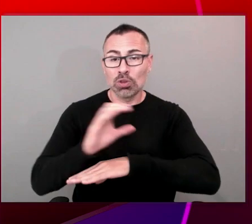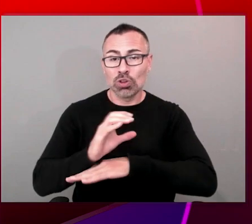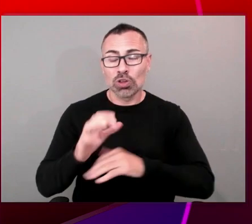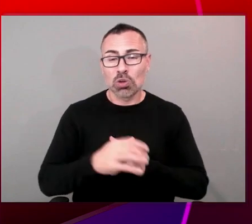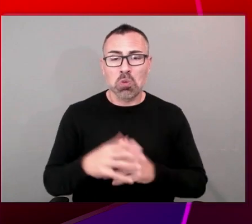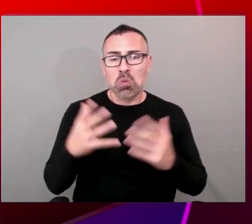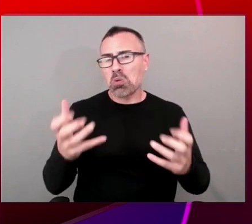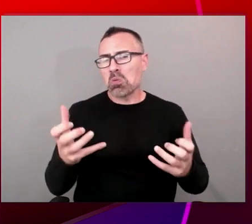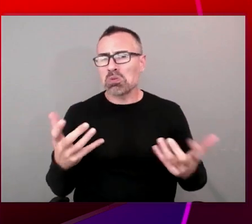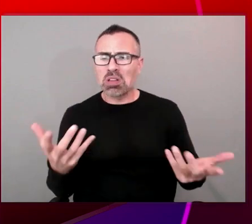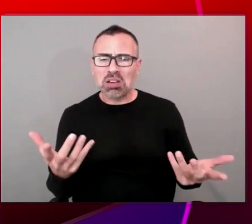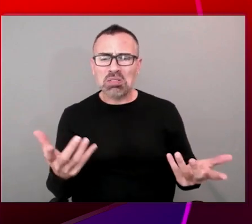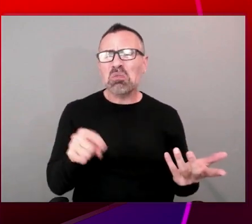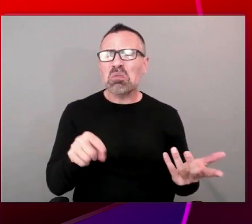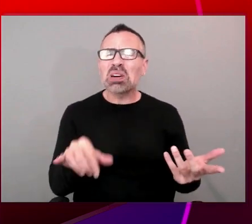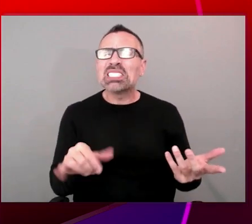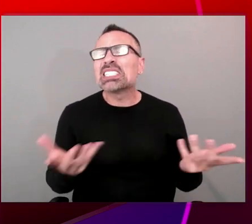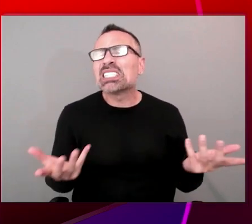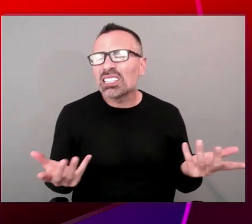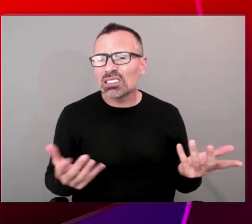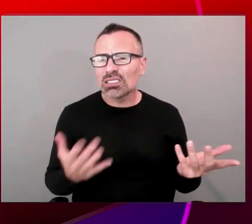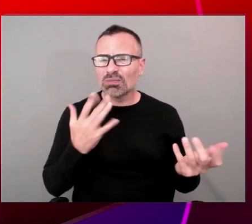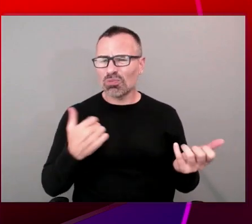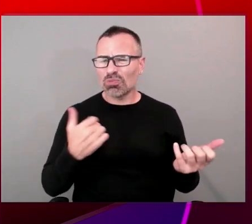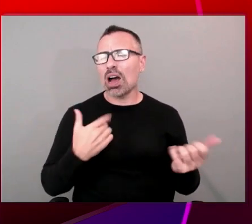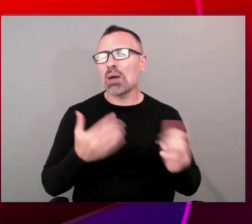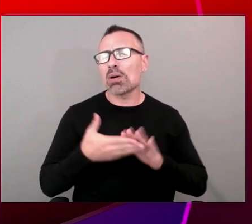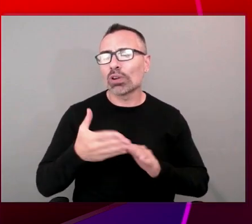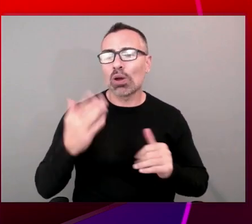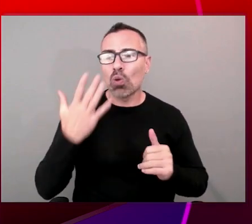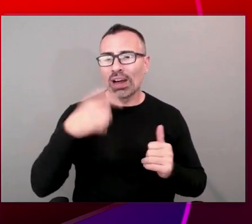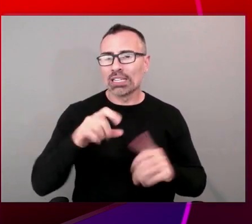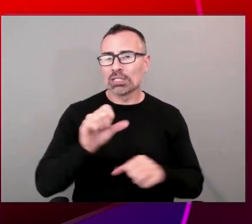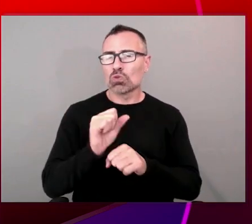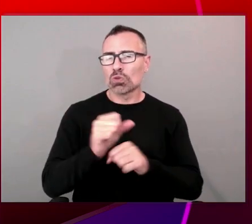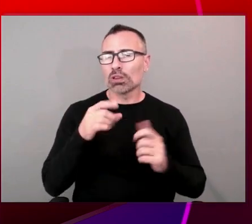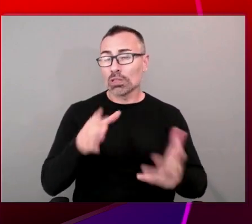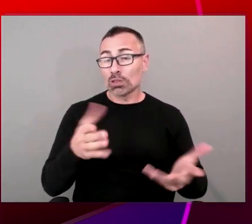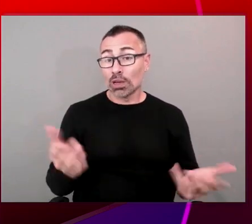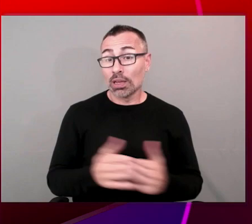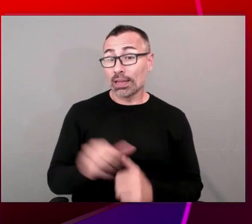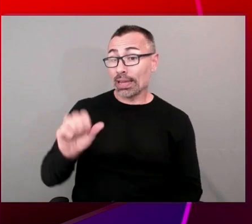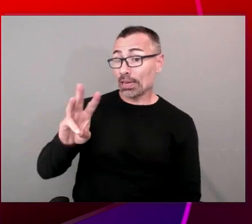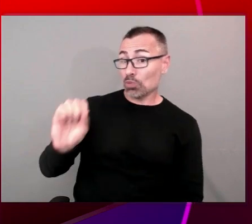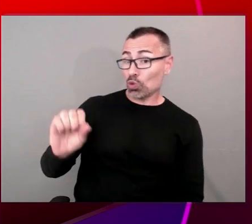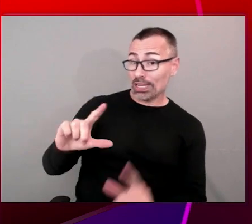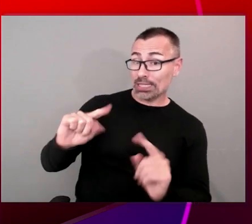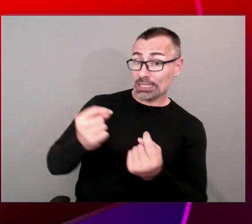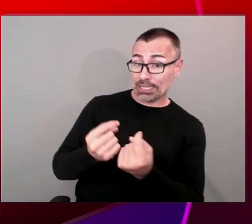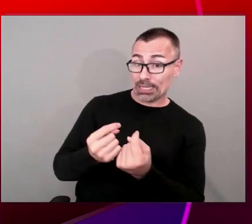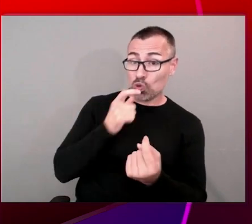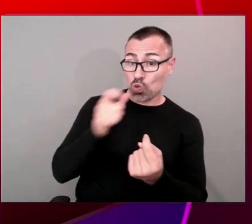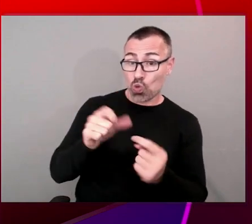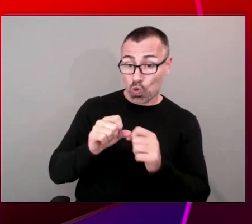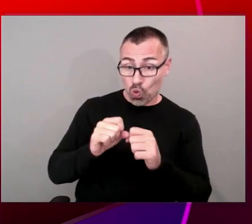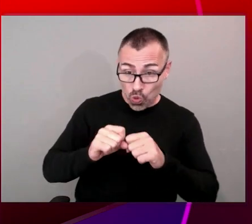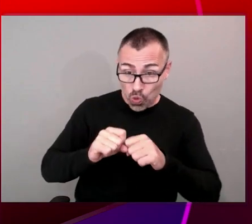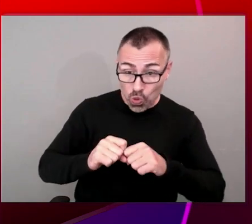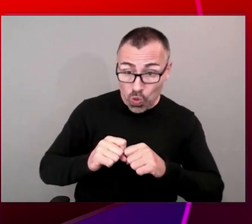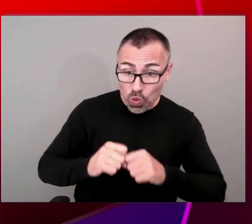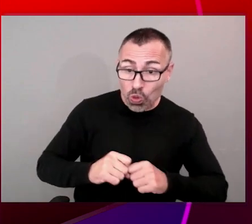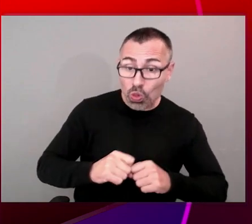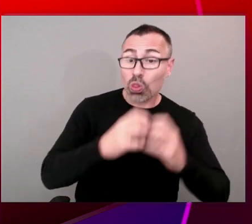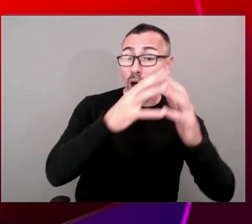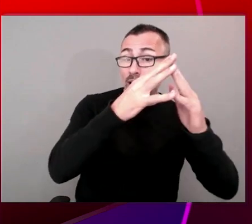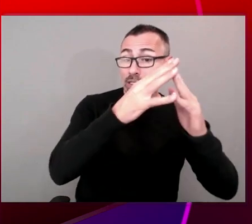is this? What am I running? Why does this work the way that it does? And the AWS team who launched it and continues to maintain it